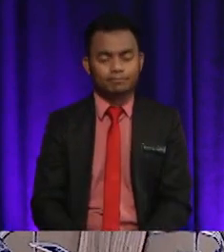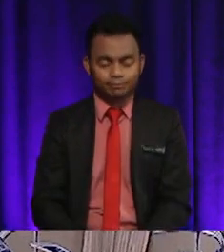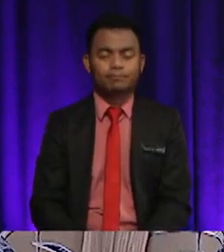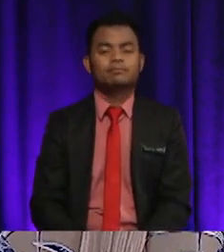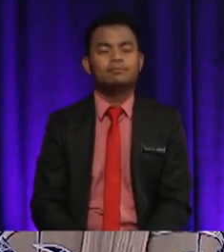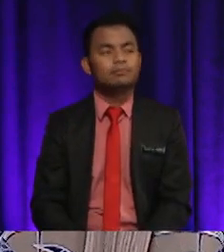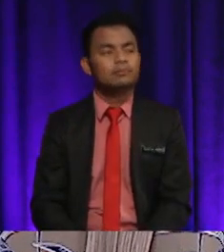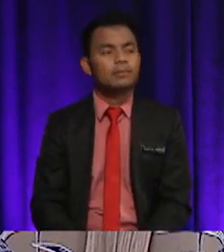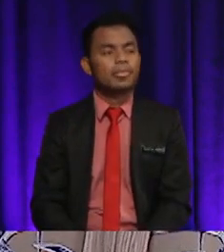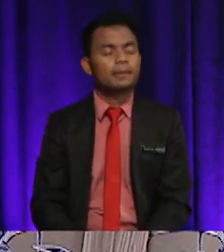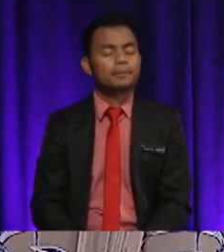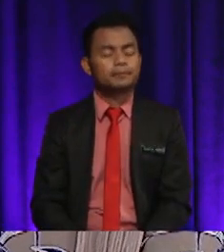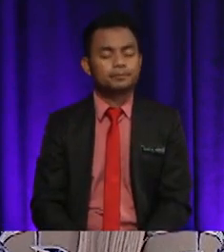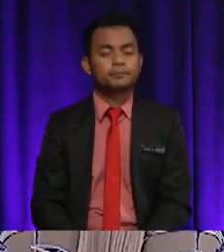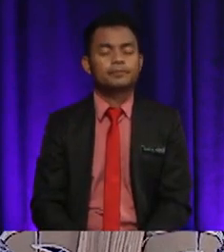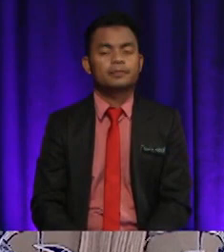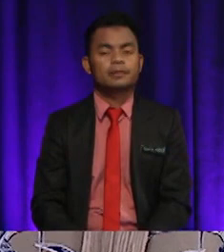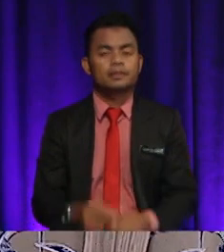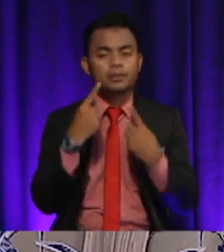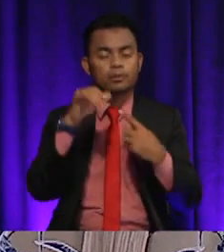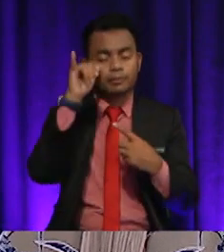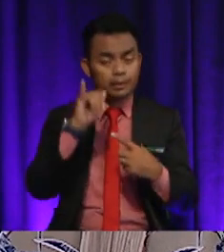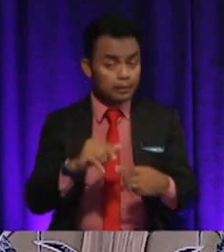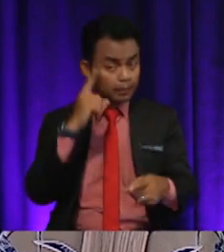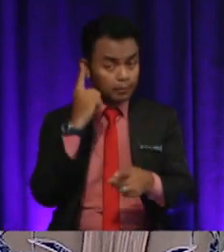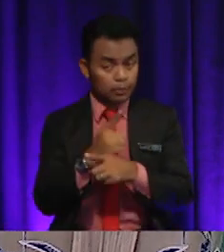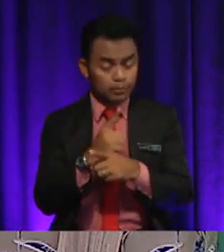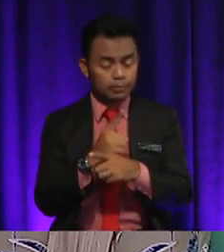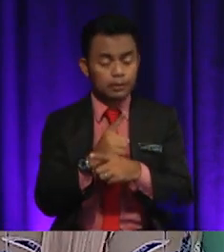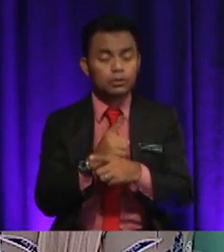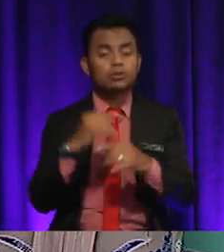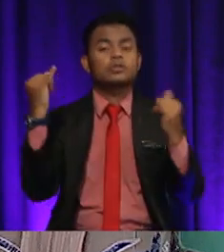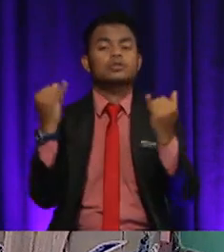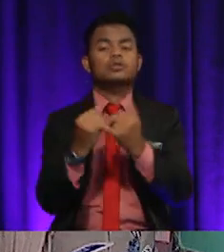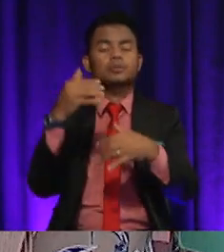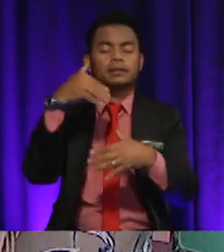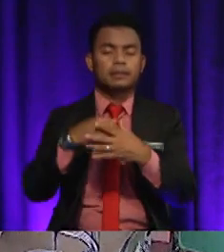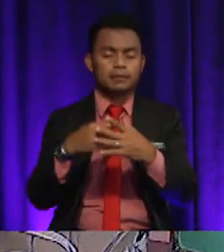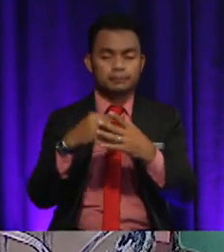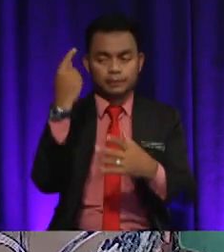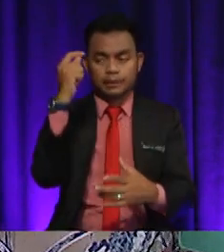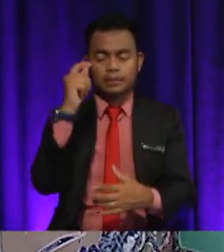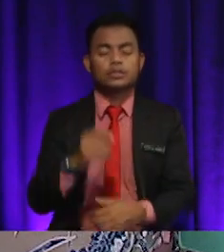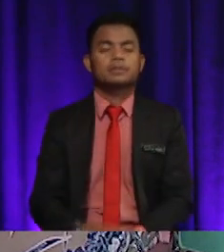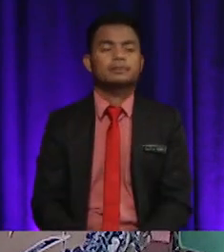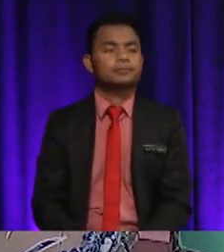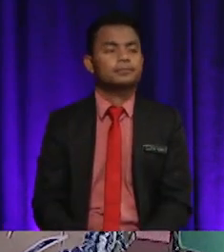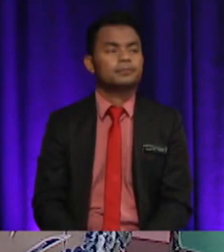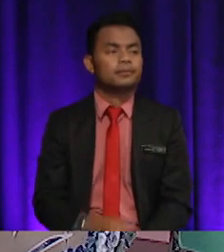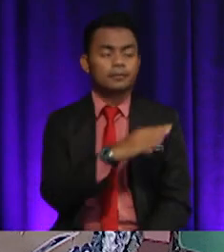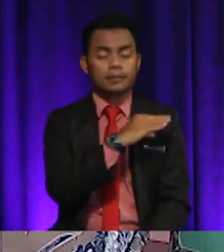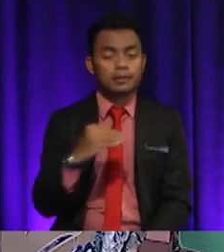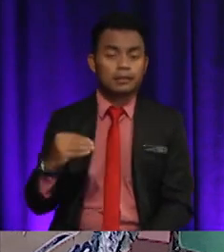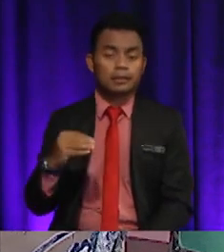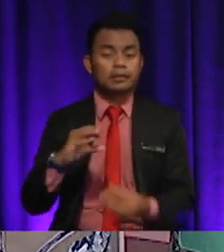best answer, the one that matches the text, the answer in the text that we found. Okay, thank you, Arif. And number 4,